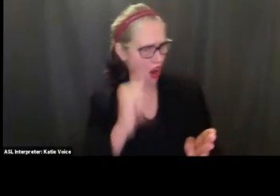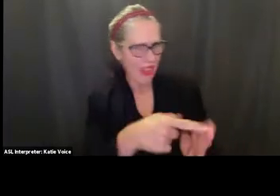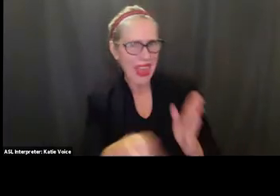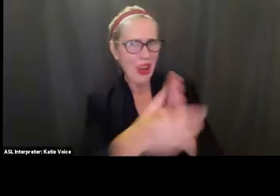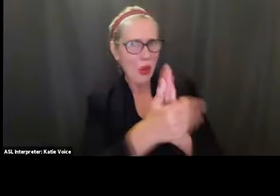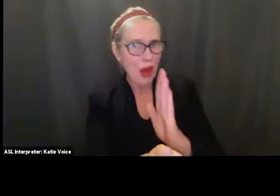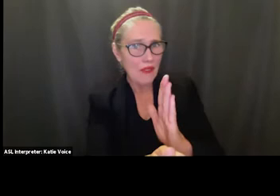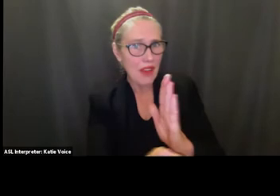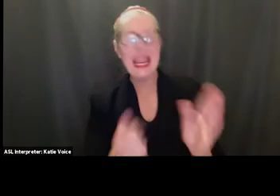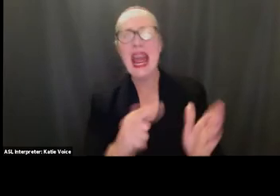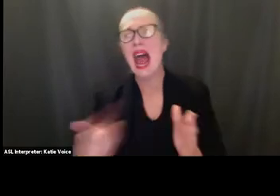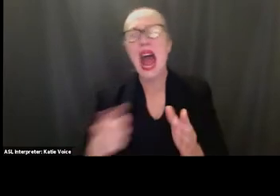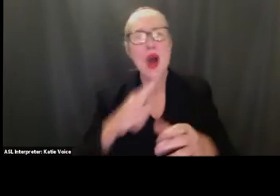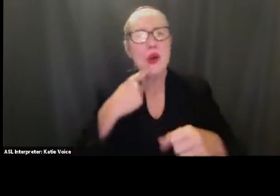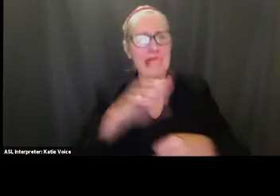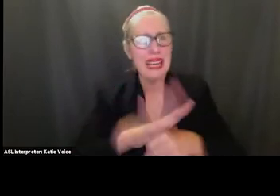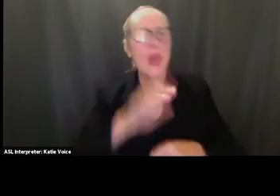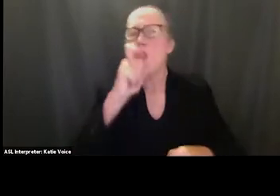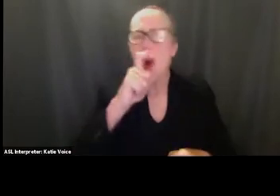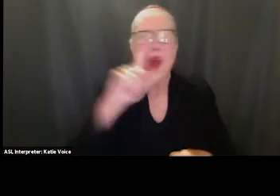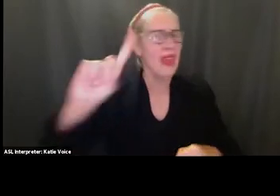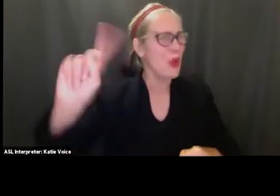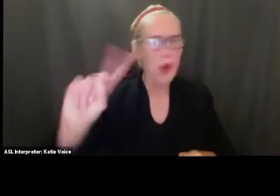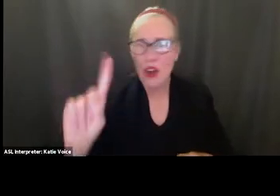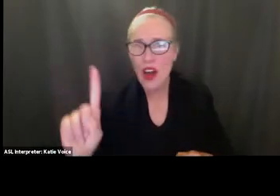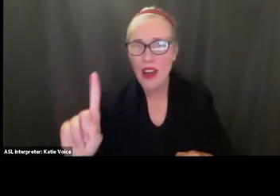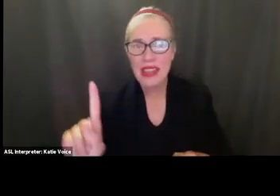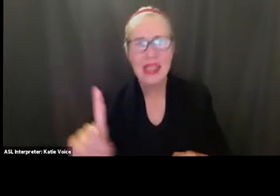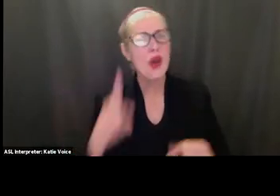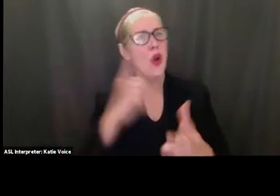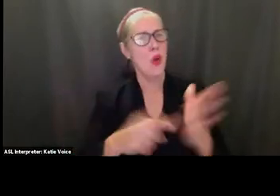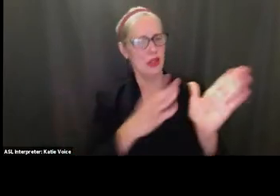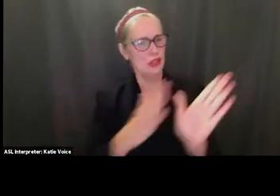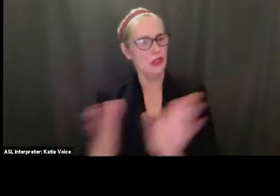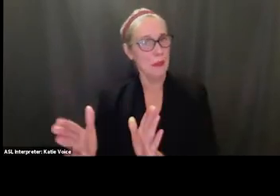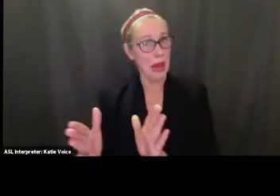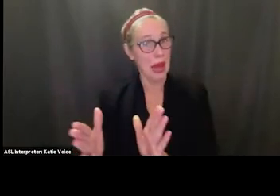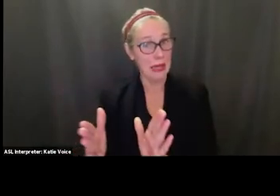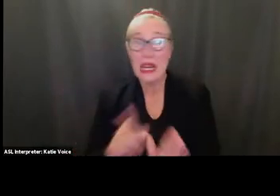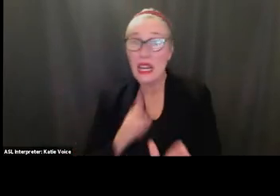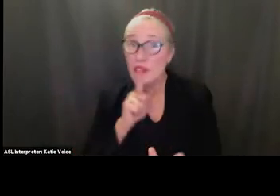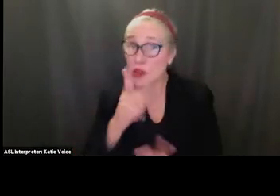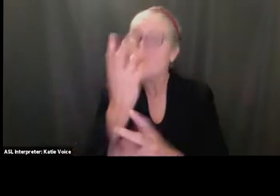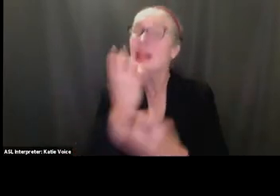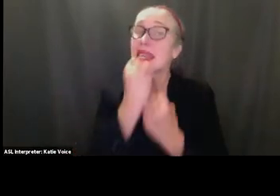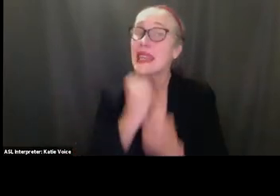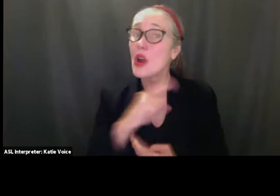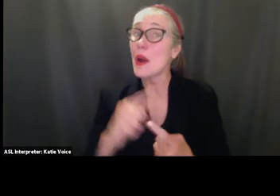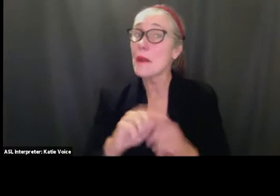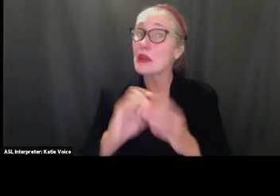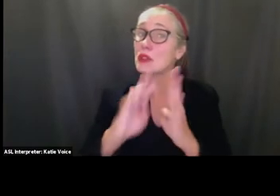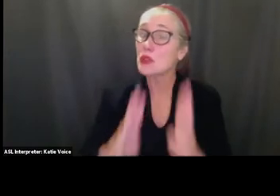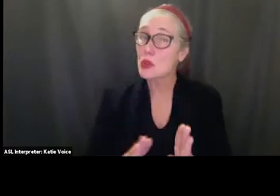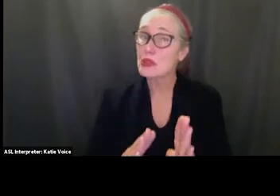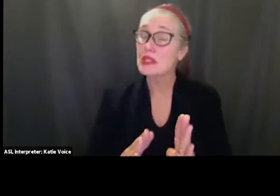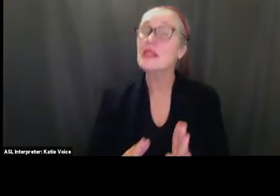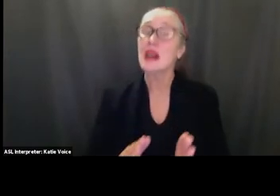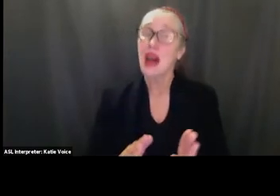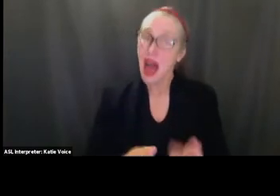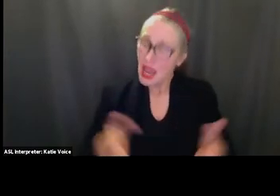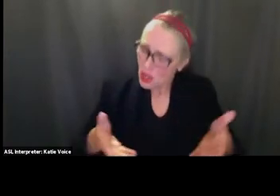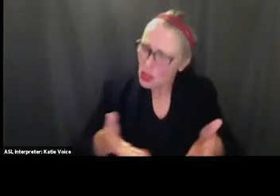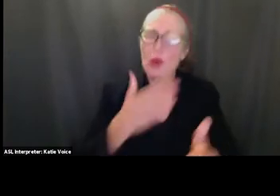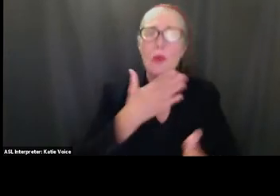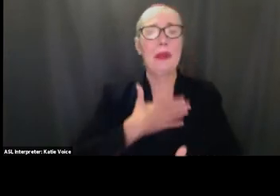dedicated are they who are they where are they what's your plan if you truly care about the students i urge you to keep the teachers in their current